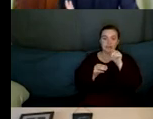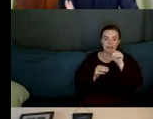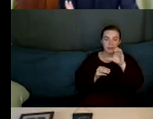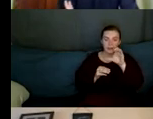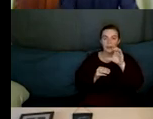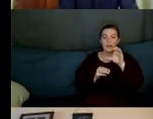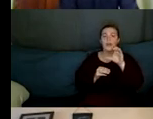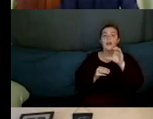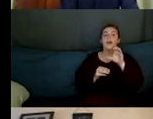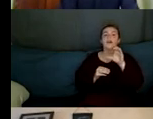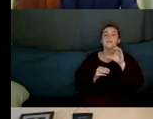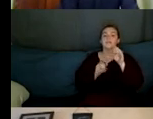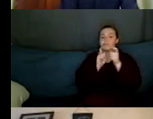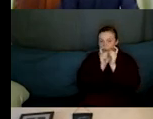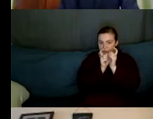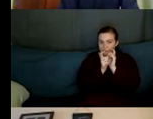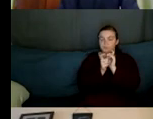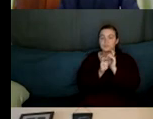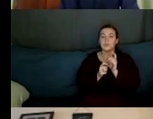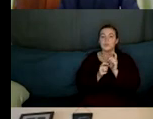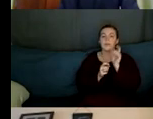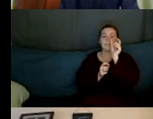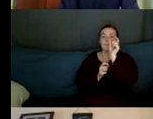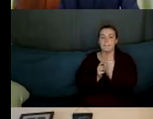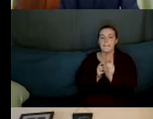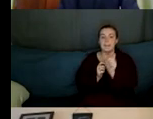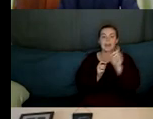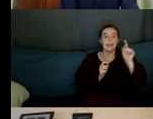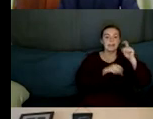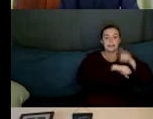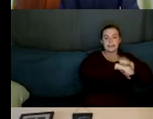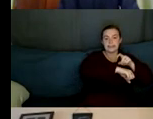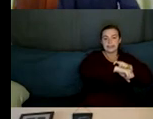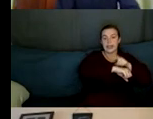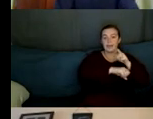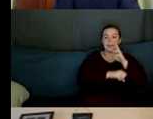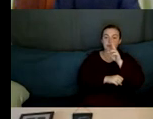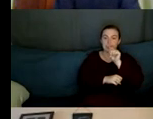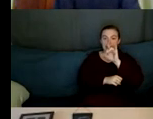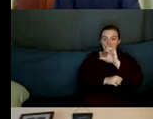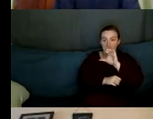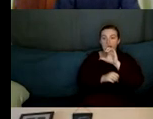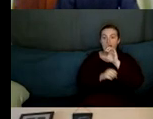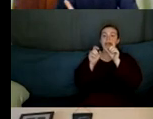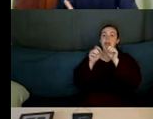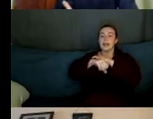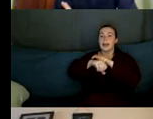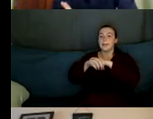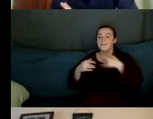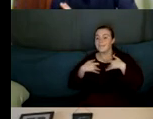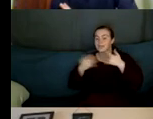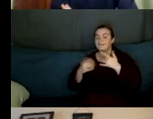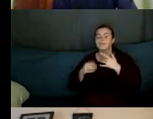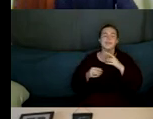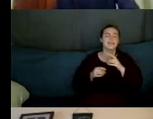Yes, we're just making them. I've got time UTC, time event. I keep doing that. I'm